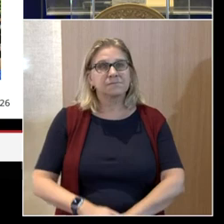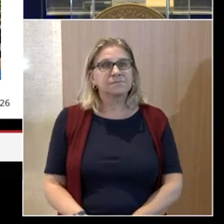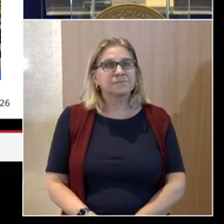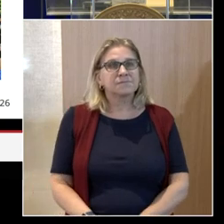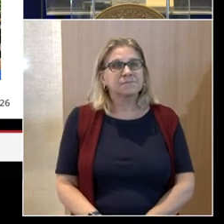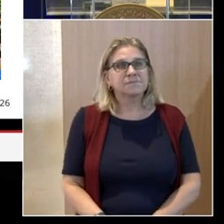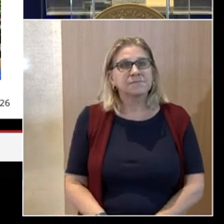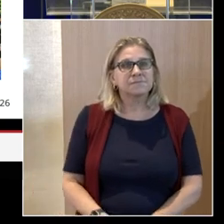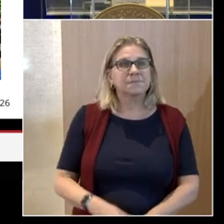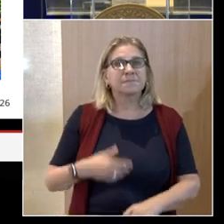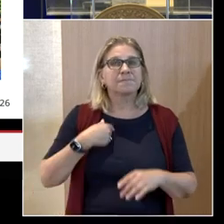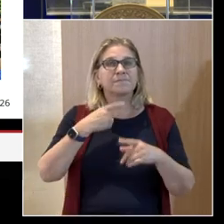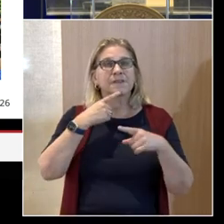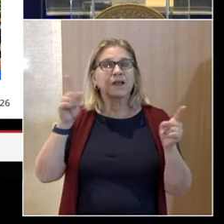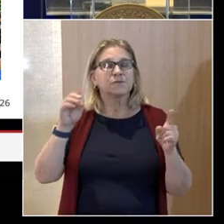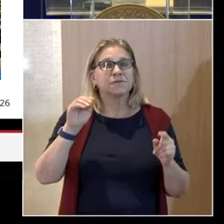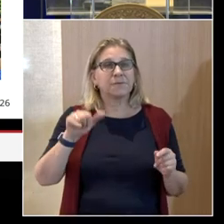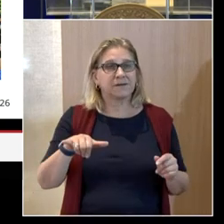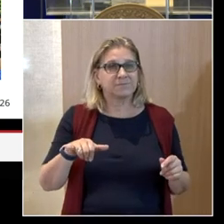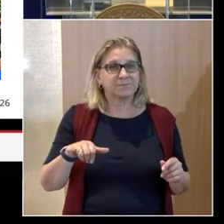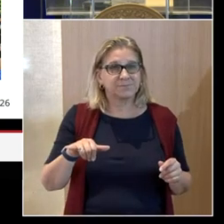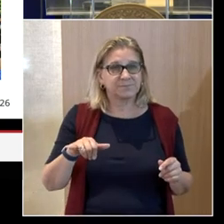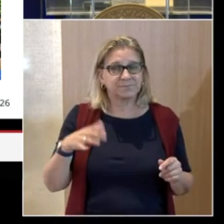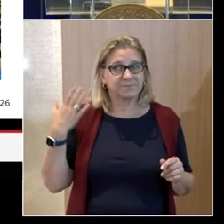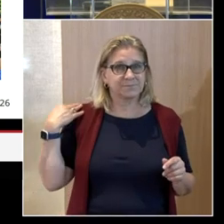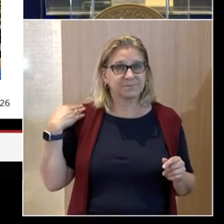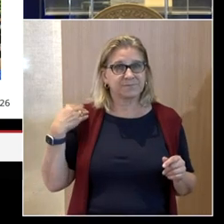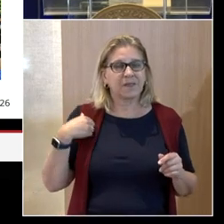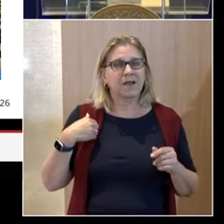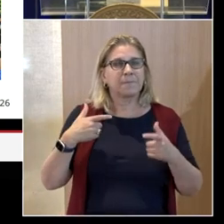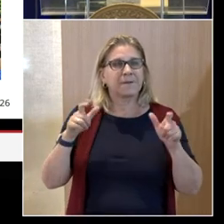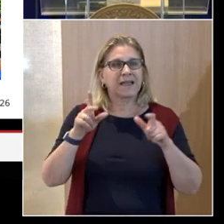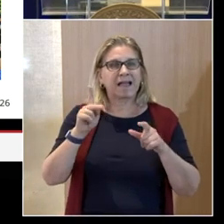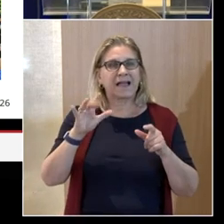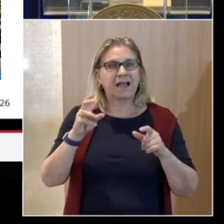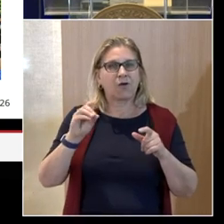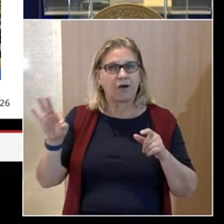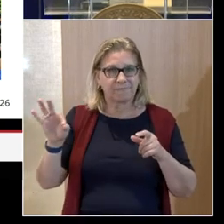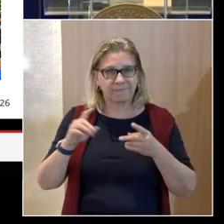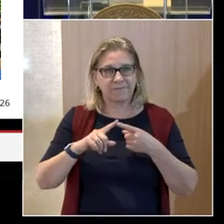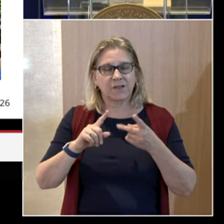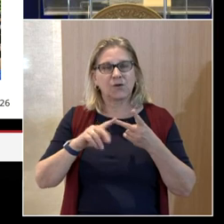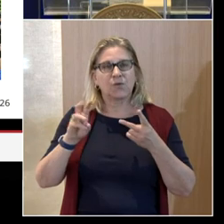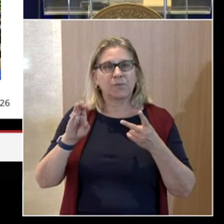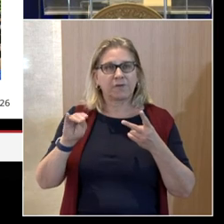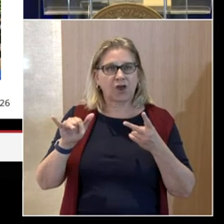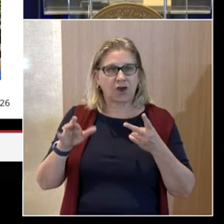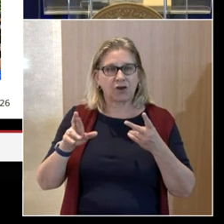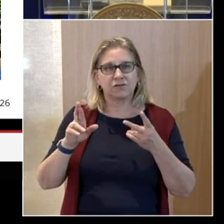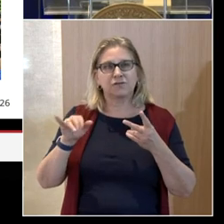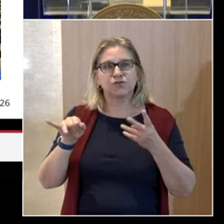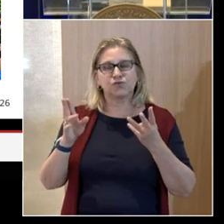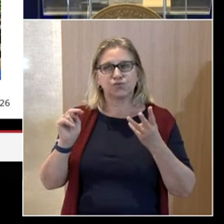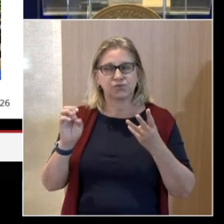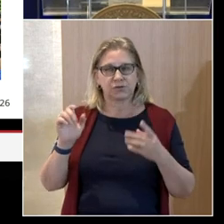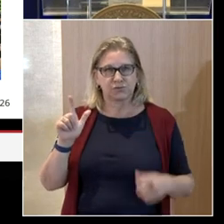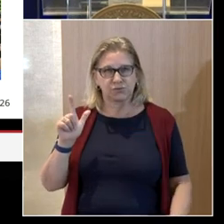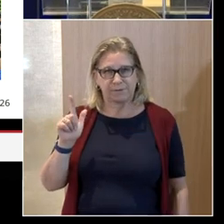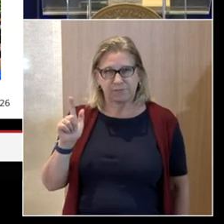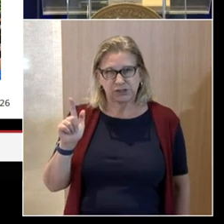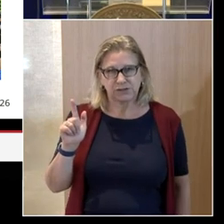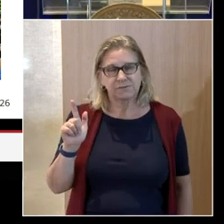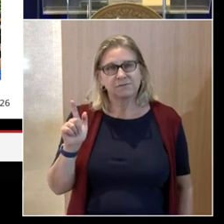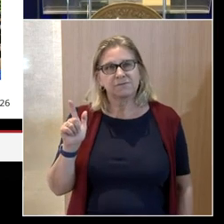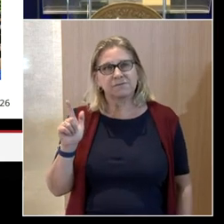is the big kickoff. We have a webinar series starting June 21st. Mayor Williams will be interviewing